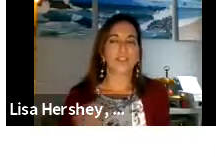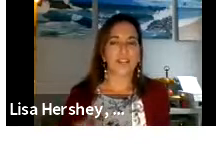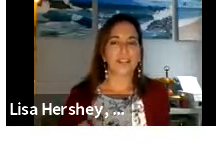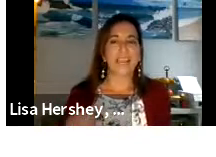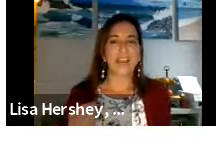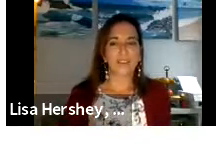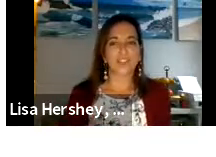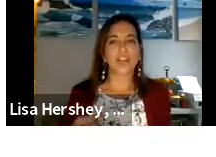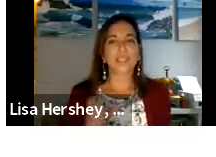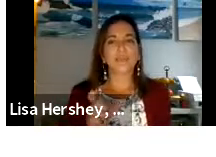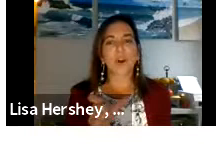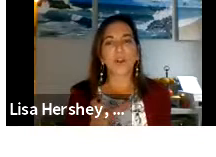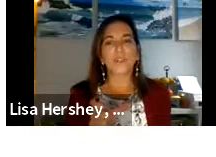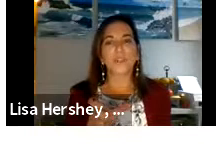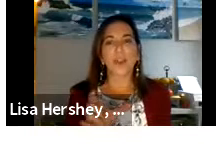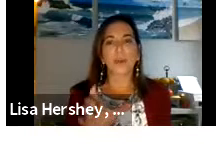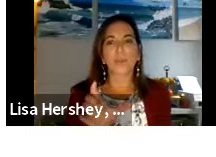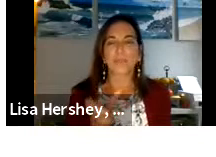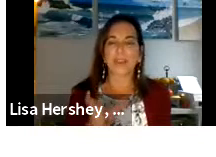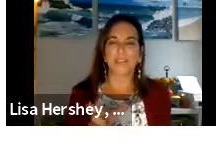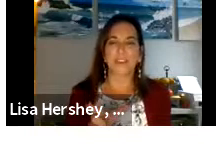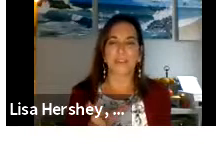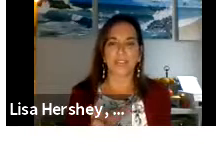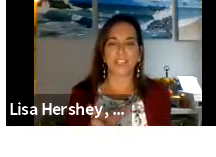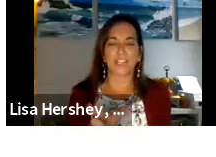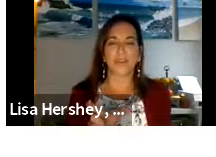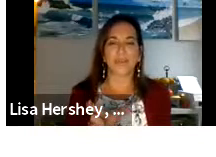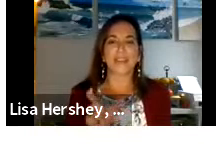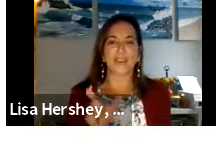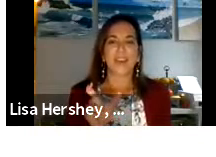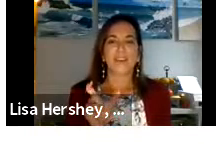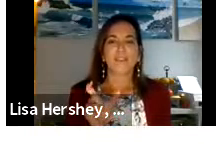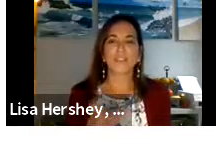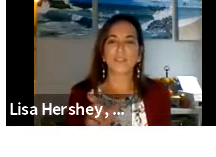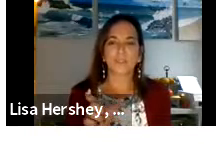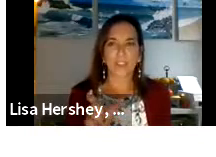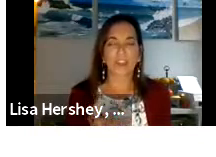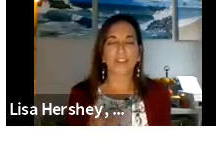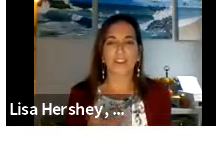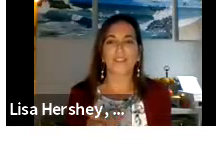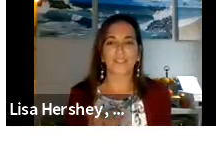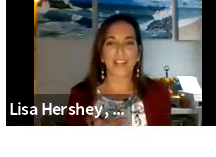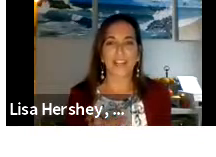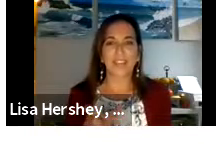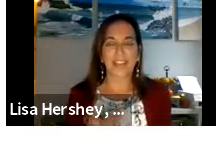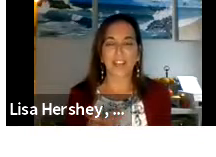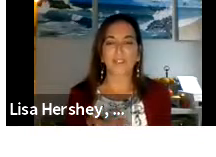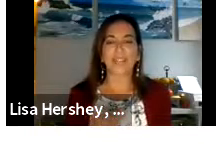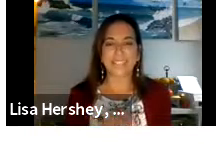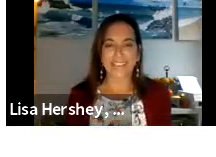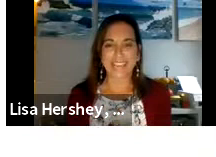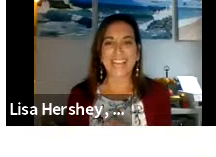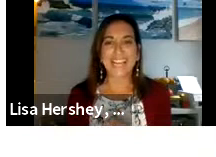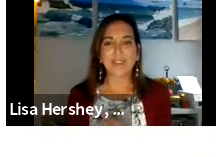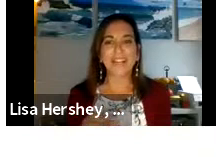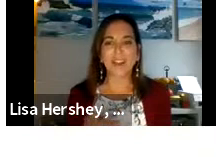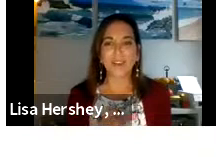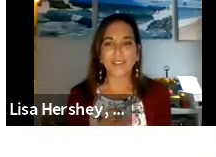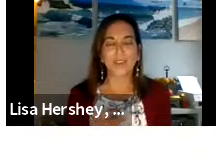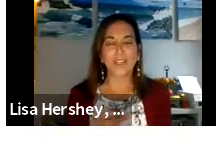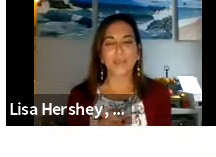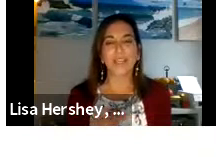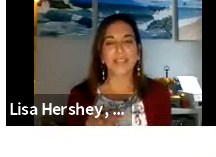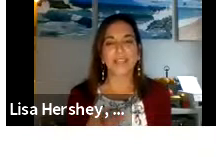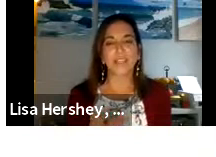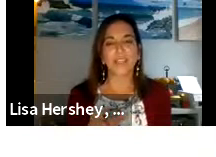folks, demonstrating the care and the trust, but also that risk benefit ratio, right? Like folks are very, very afraid of getting COVID and dying right